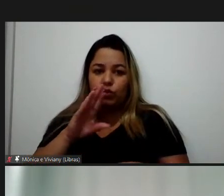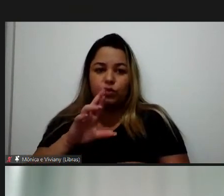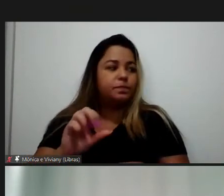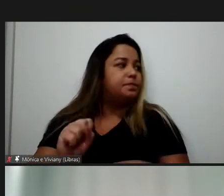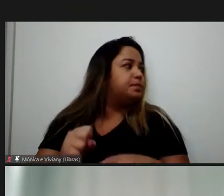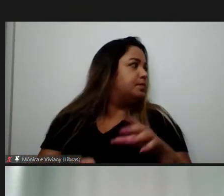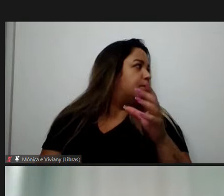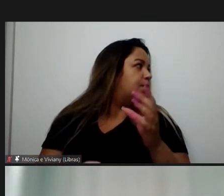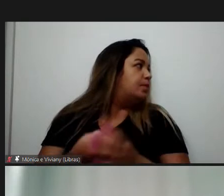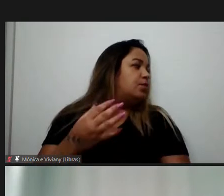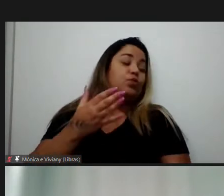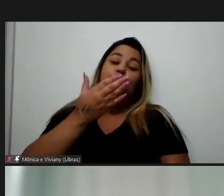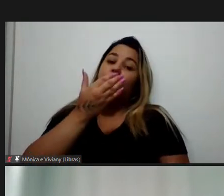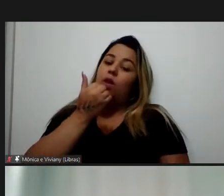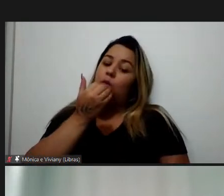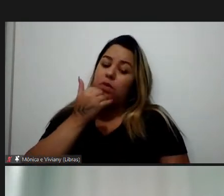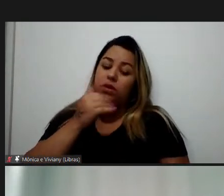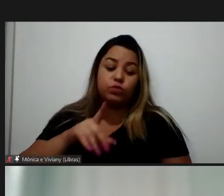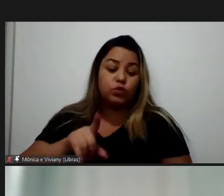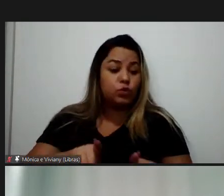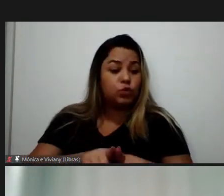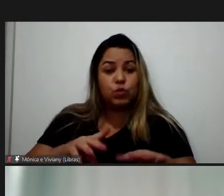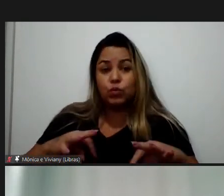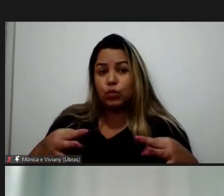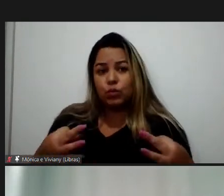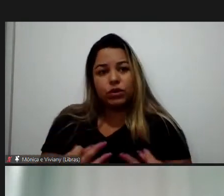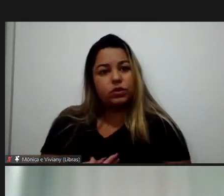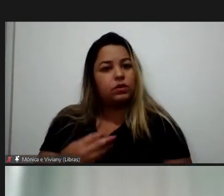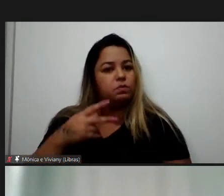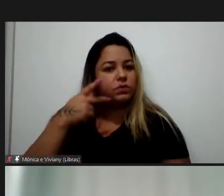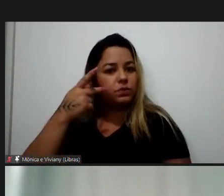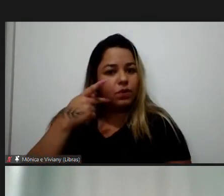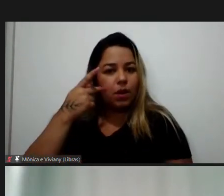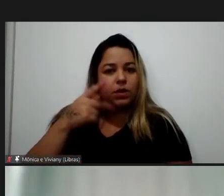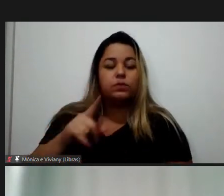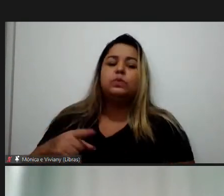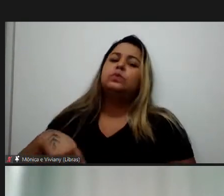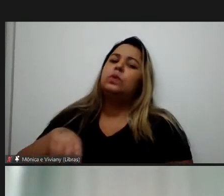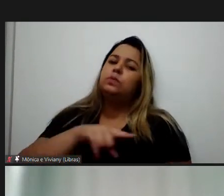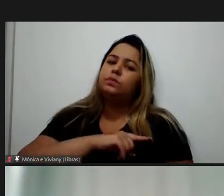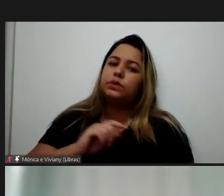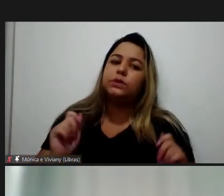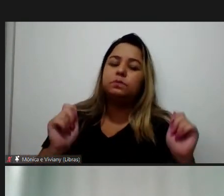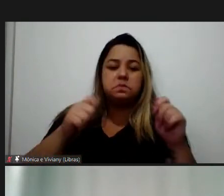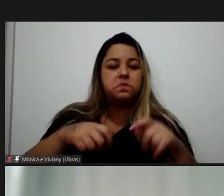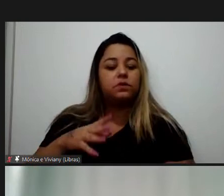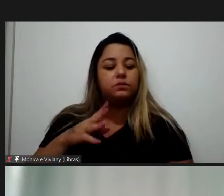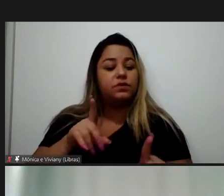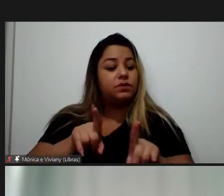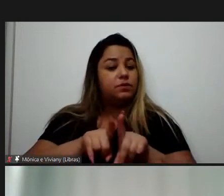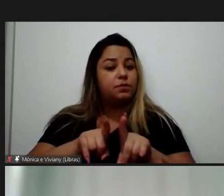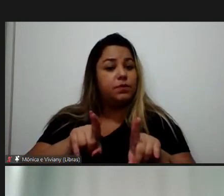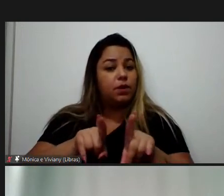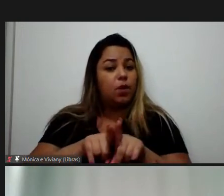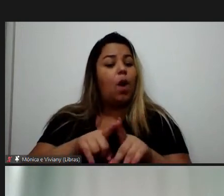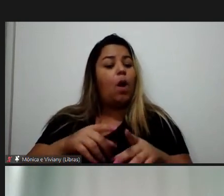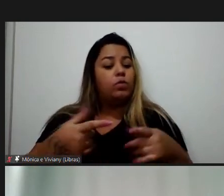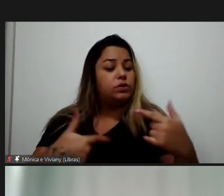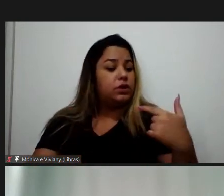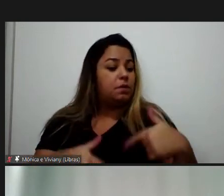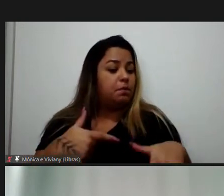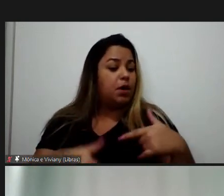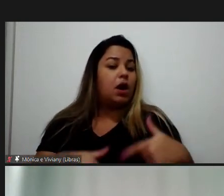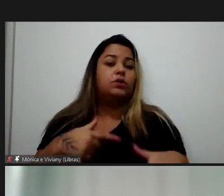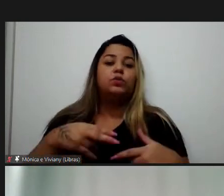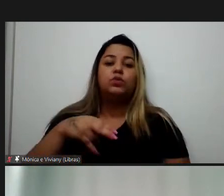6 policies. And then we need to provide the nutrition services in the health systems. I mean,